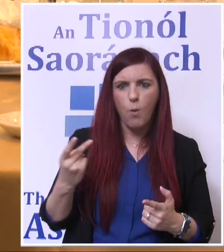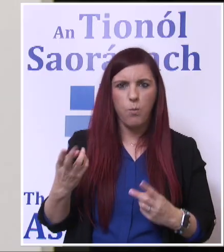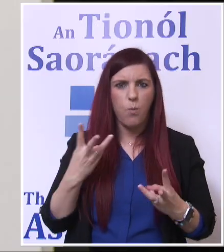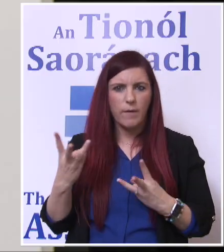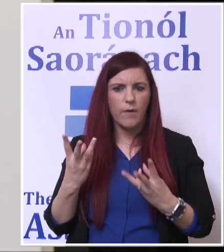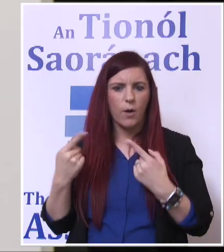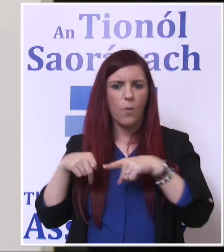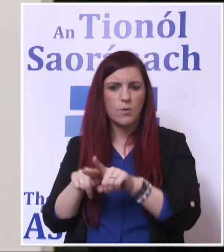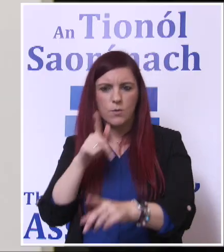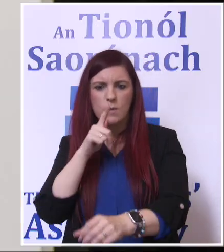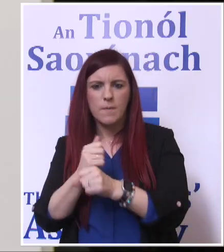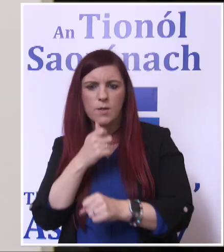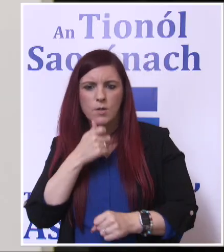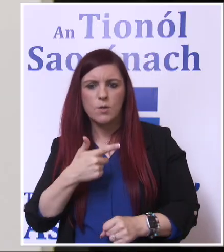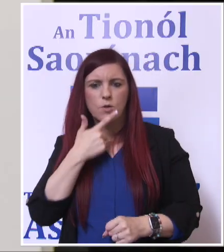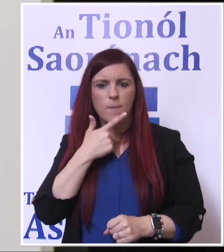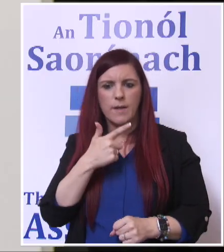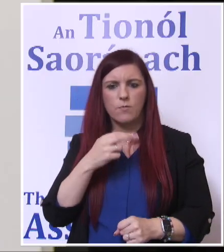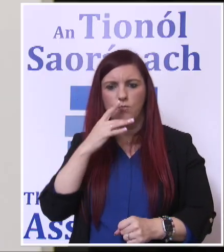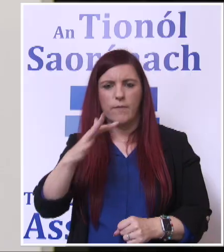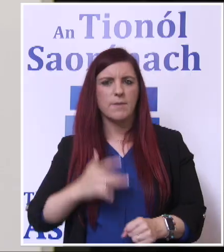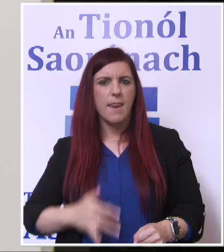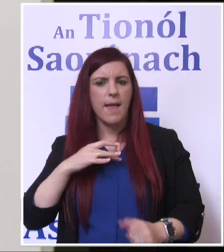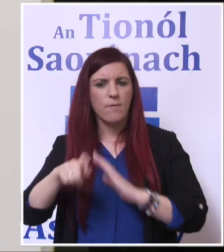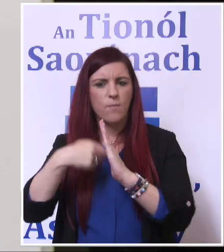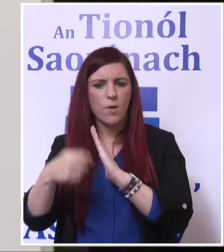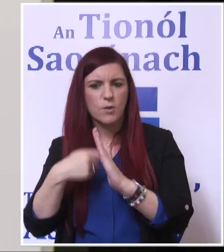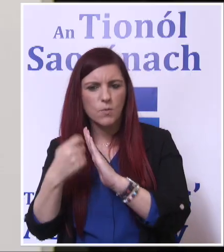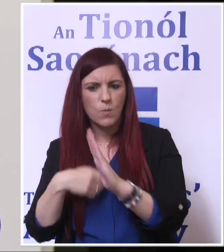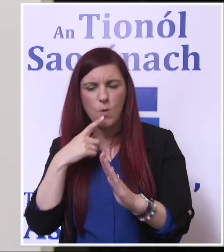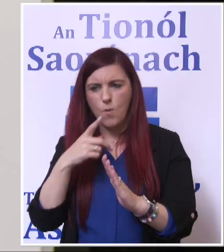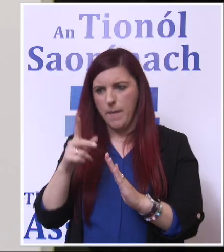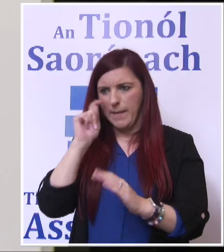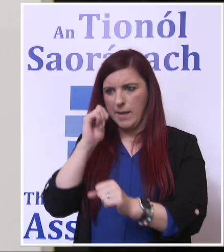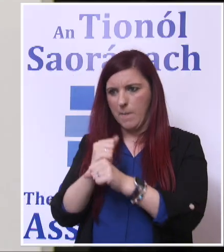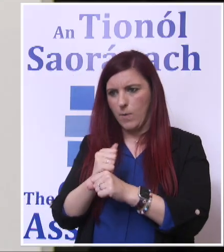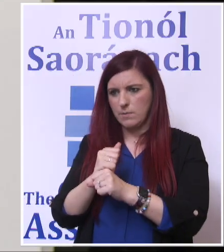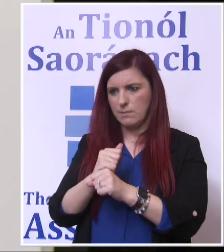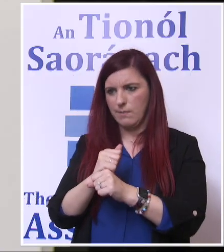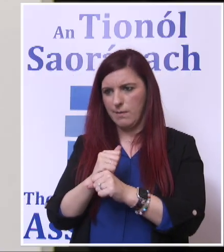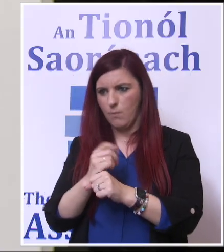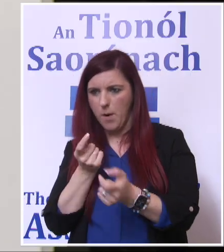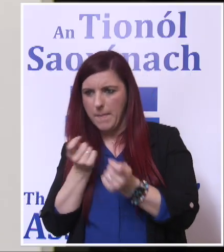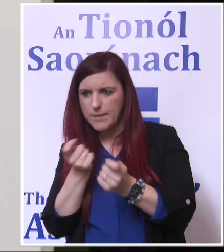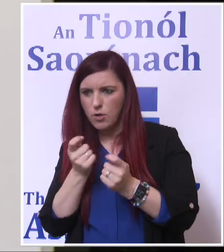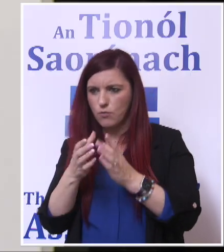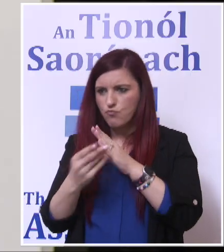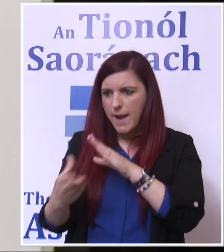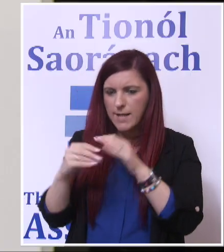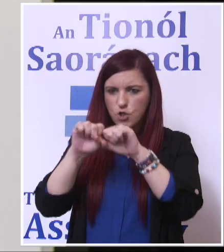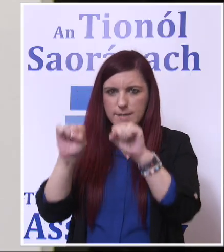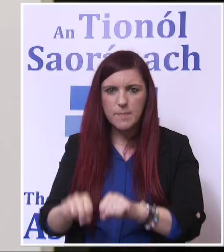working very closely on the Dublin Urban Rivers Life project around reimagining our rivers in the two counties, looking at sustainable drainage systems and the